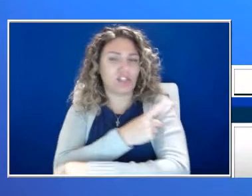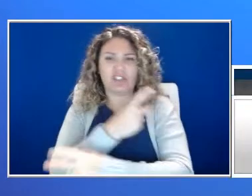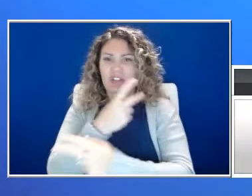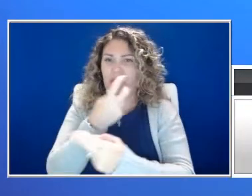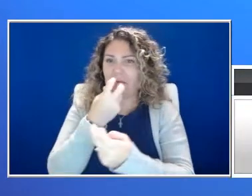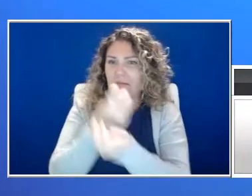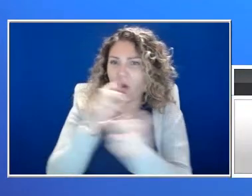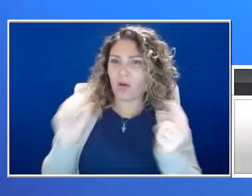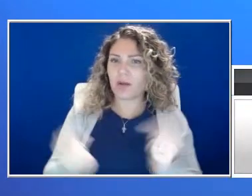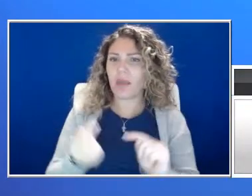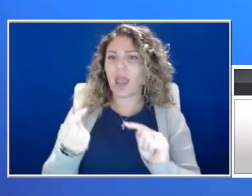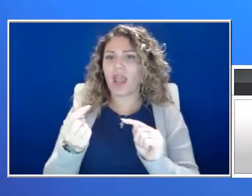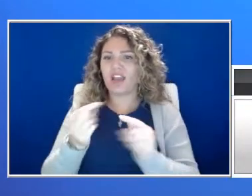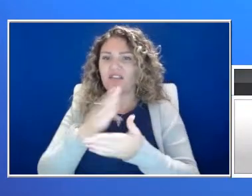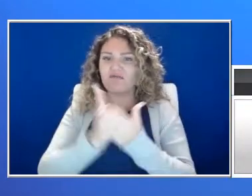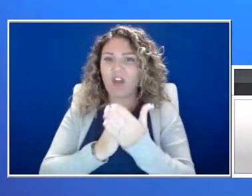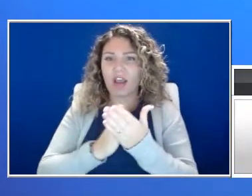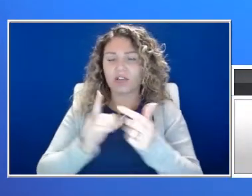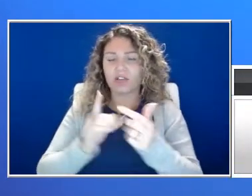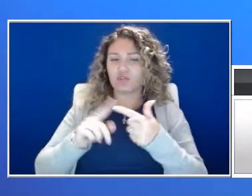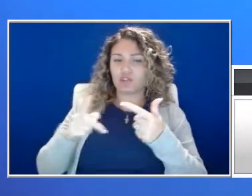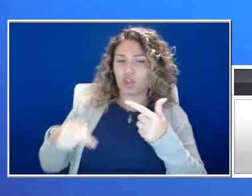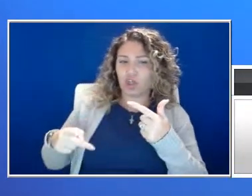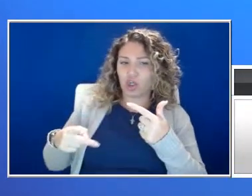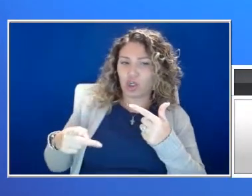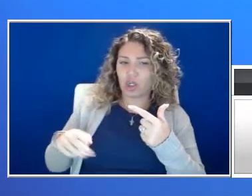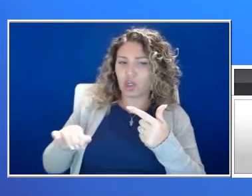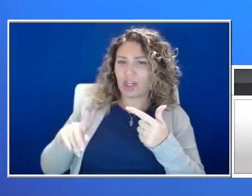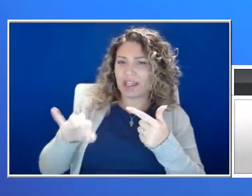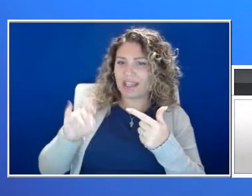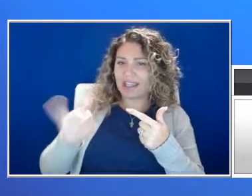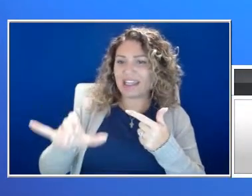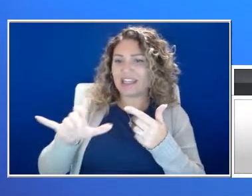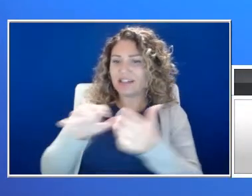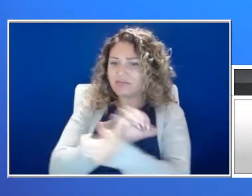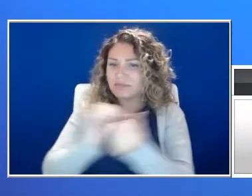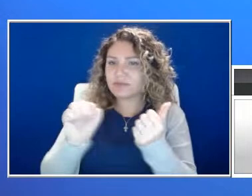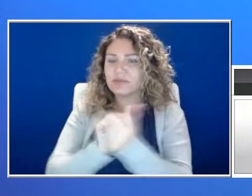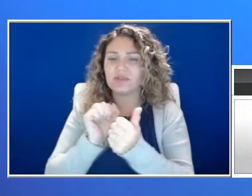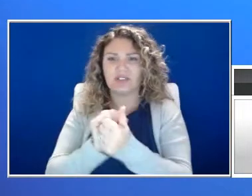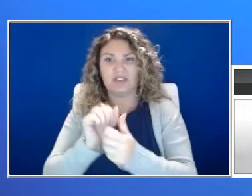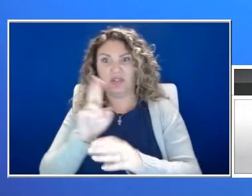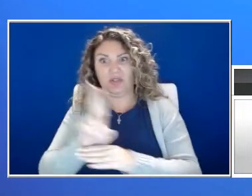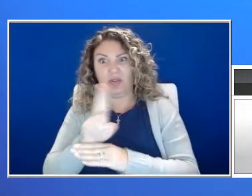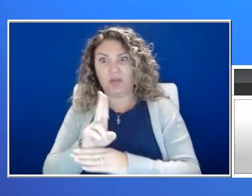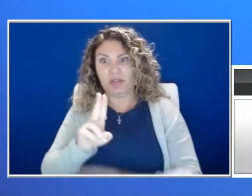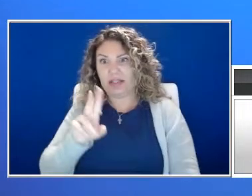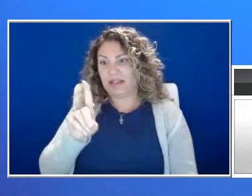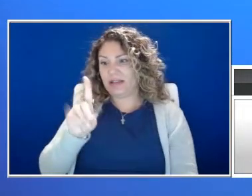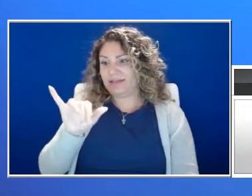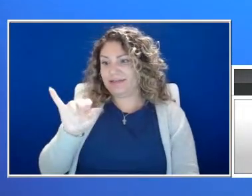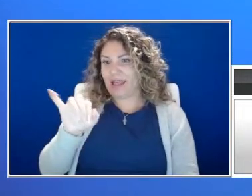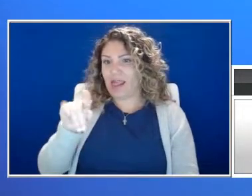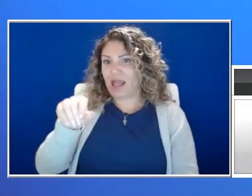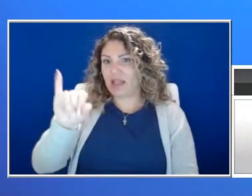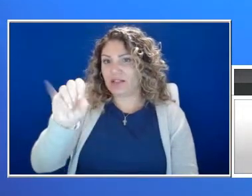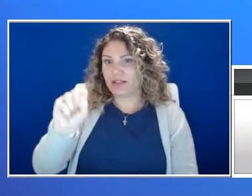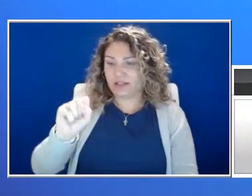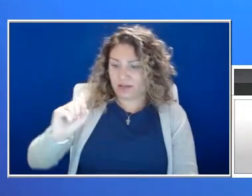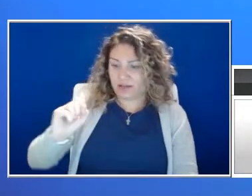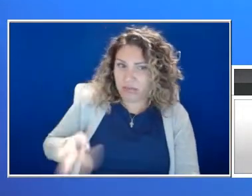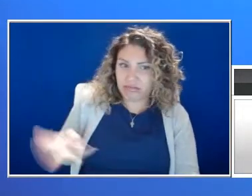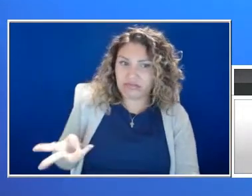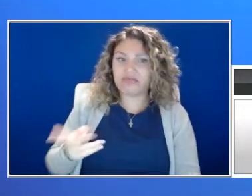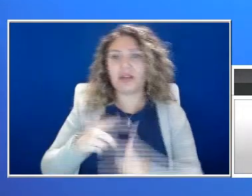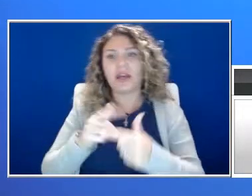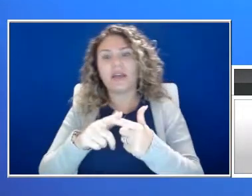It can cause kidney damages up to patients going to dialysis. And it can cause also patients to have a bone marrow failure with anemia and